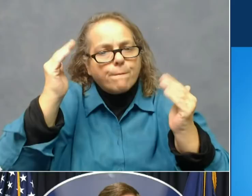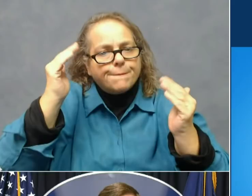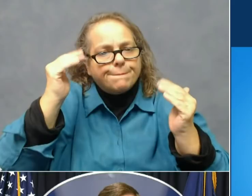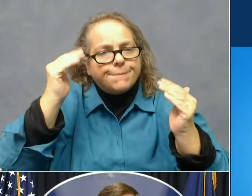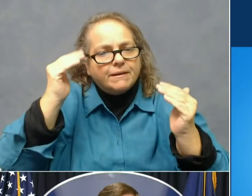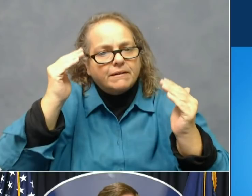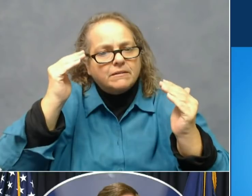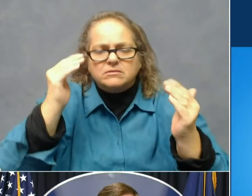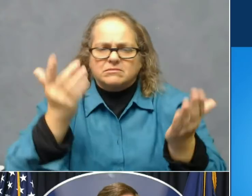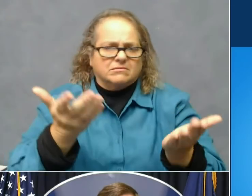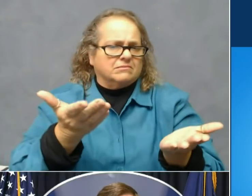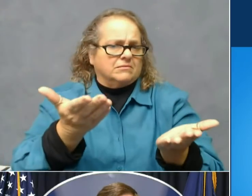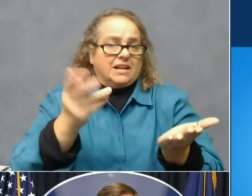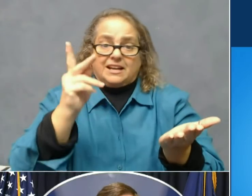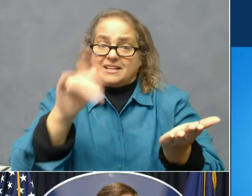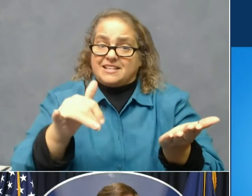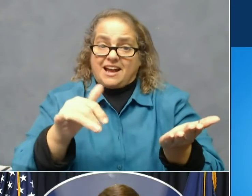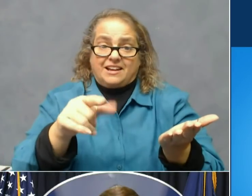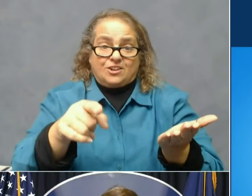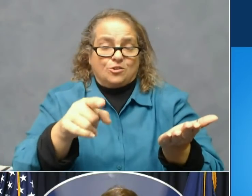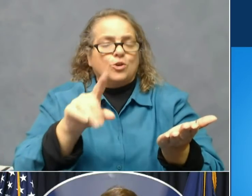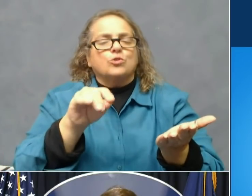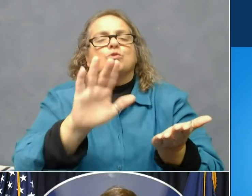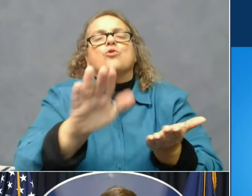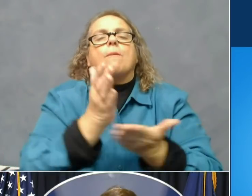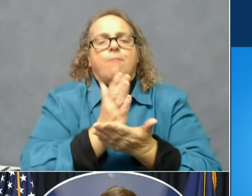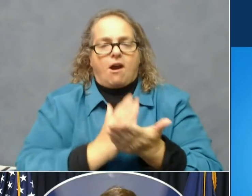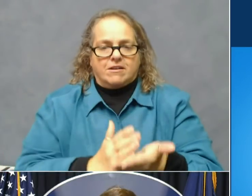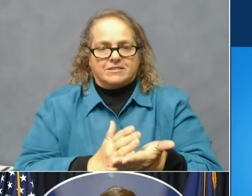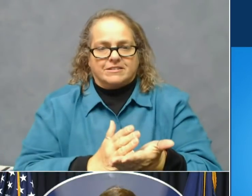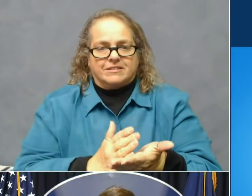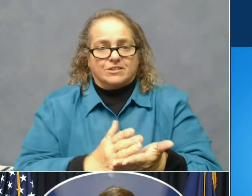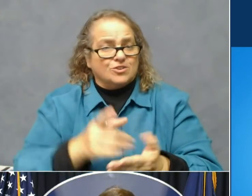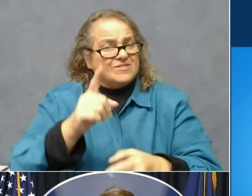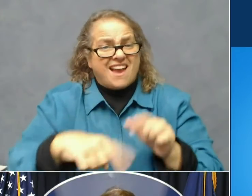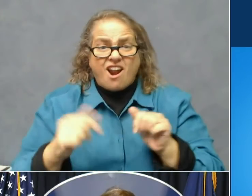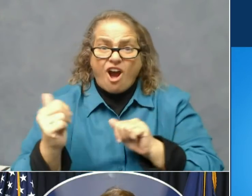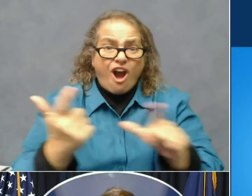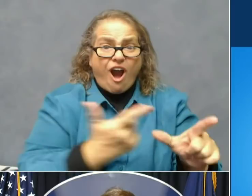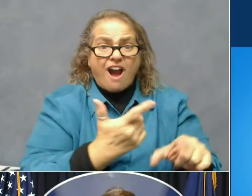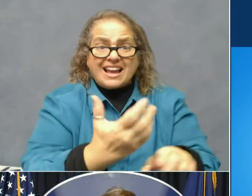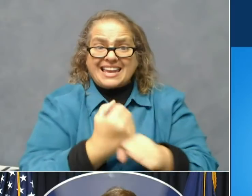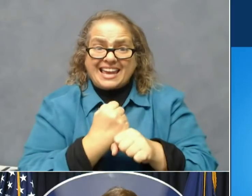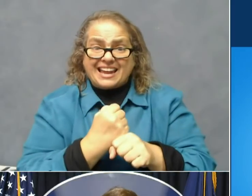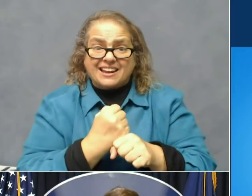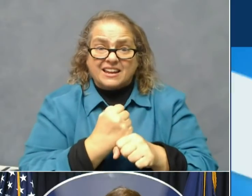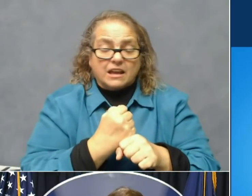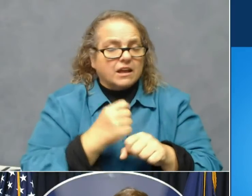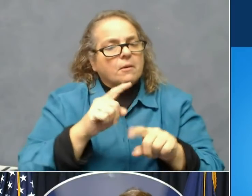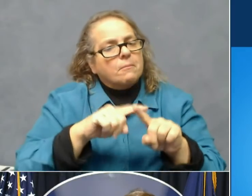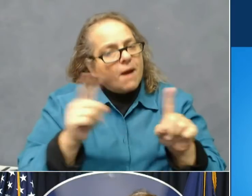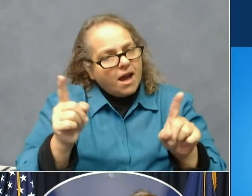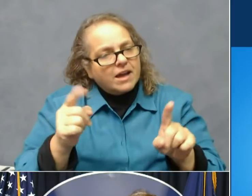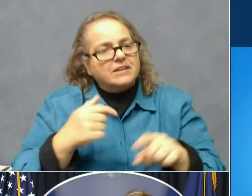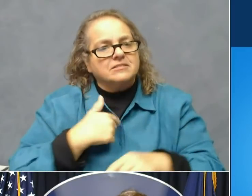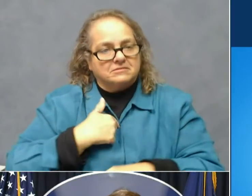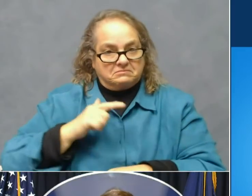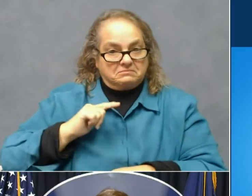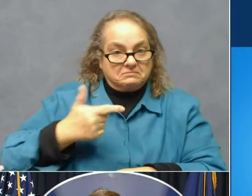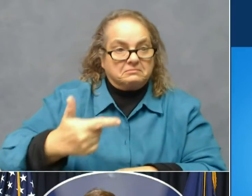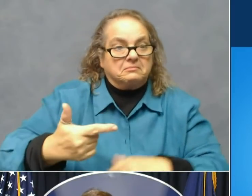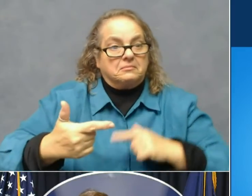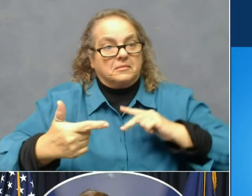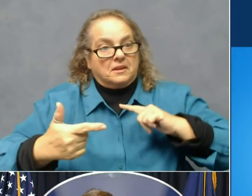do, Kentucky, is keep doing our part. We can't all get the vaccine at once, but we'll all get a turn. Get the facts